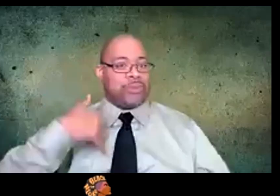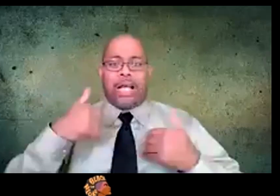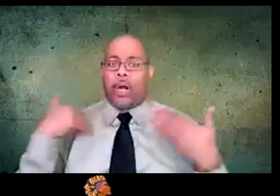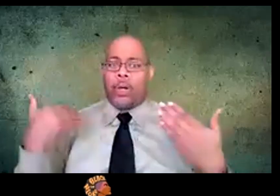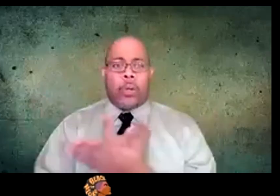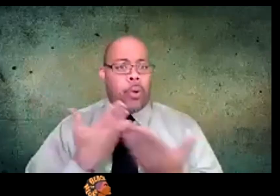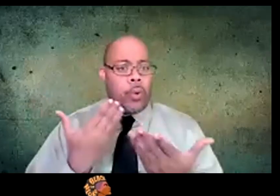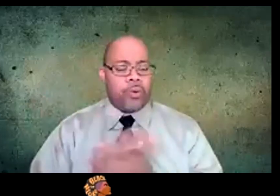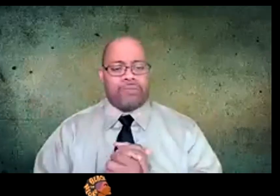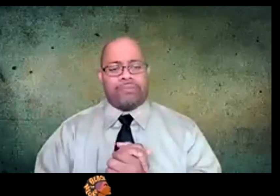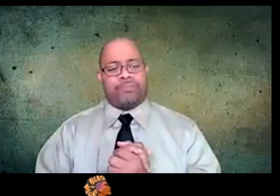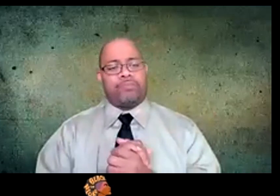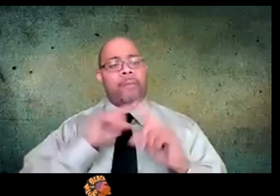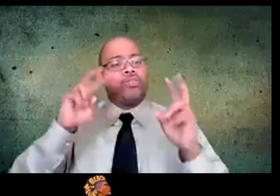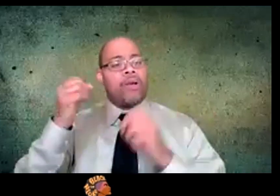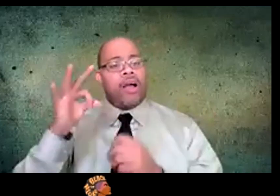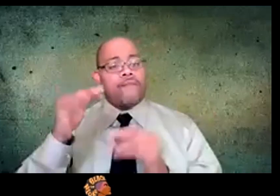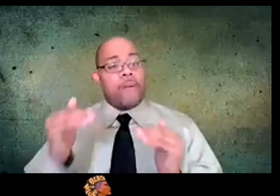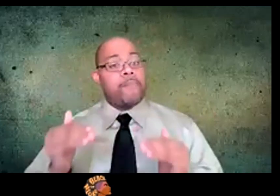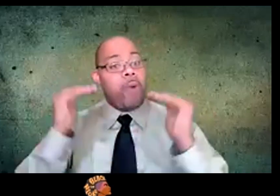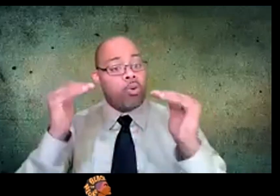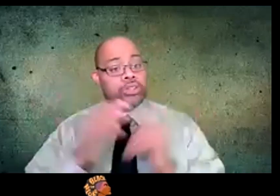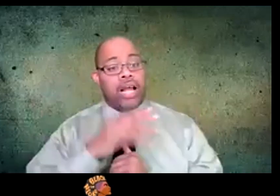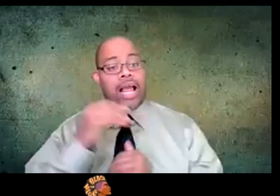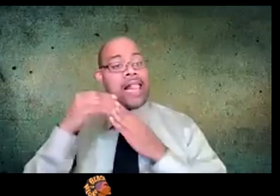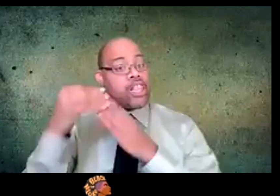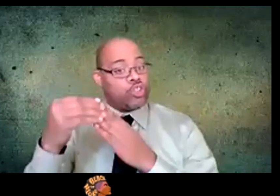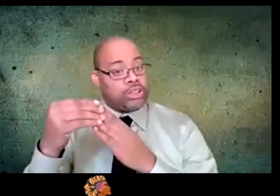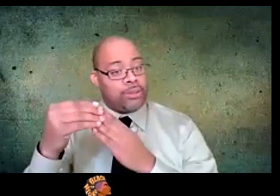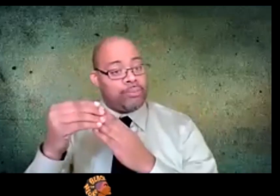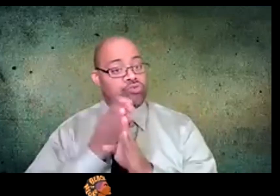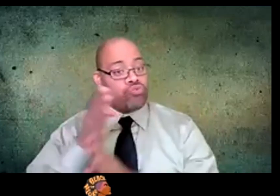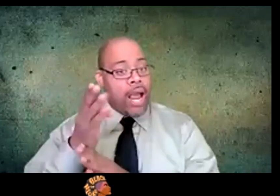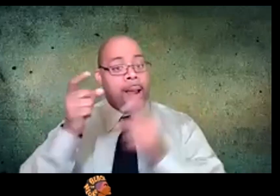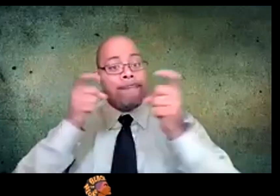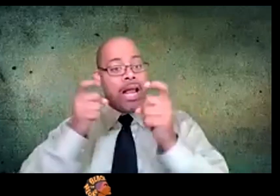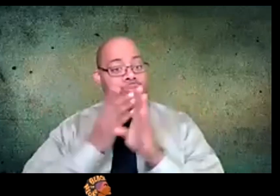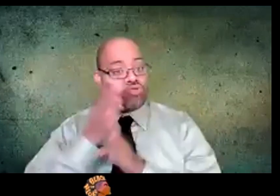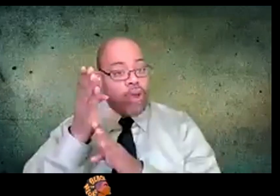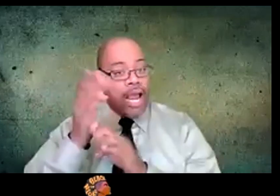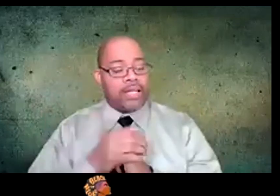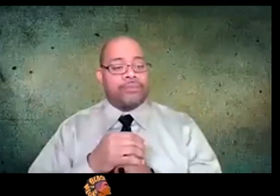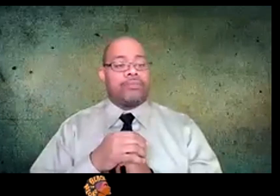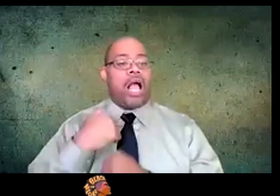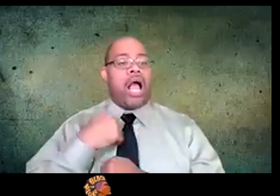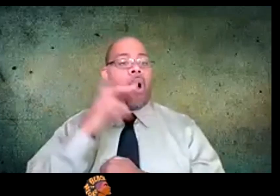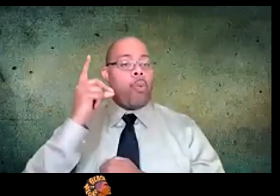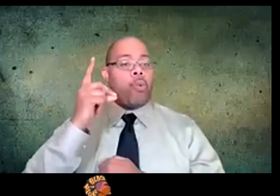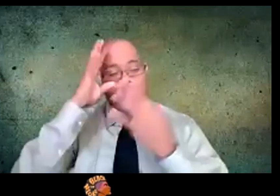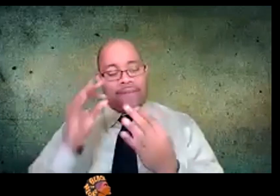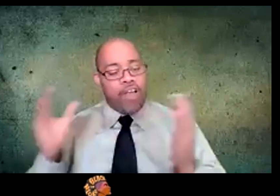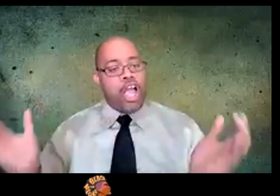young. But in terms of promotion and leadership track and management track, I would definitely